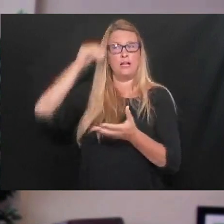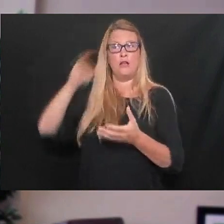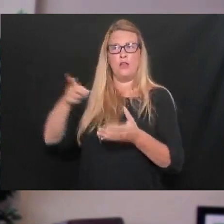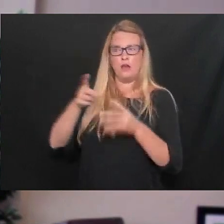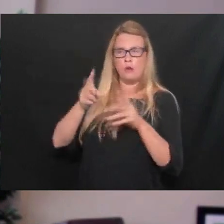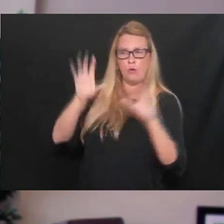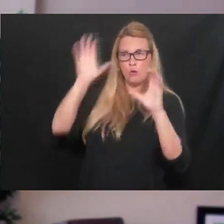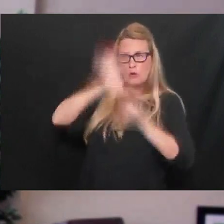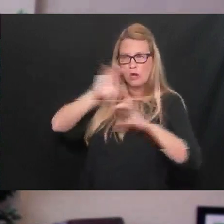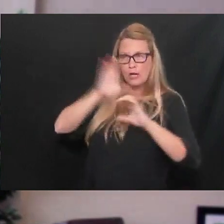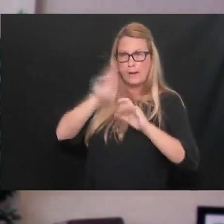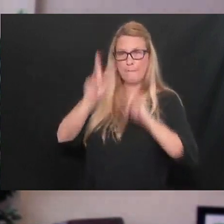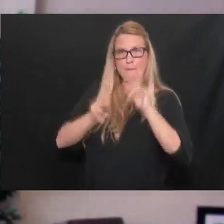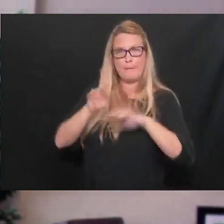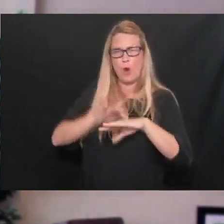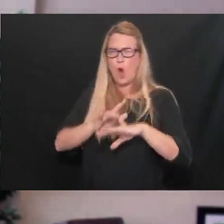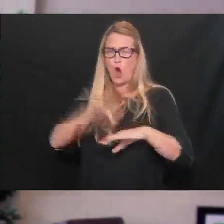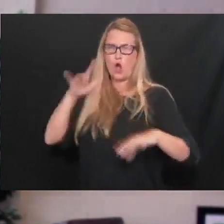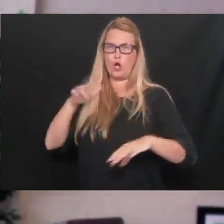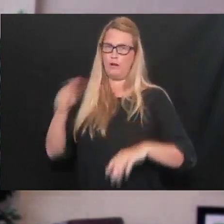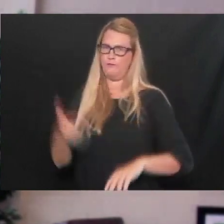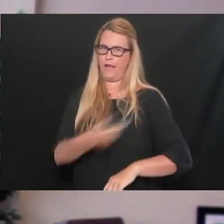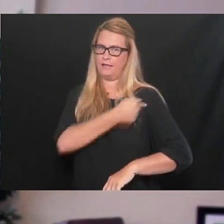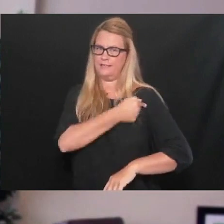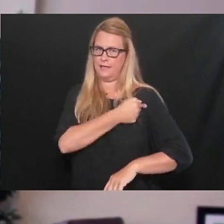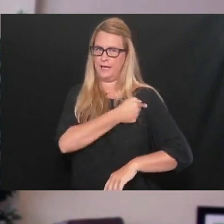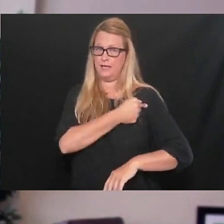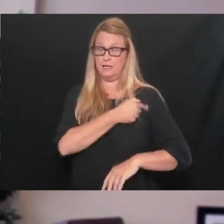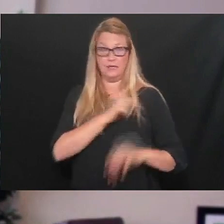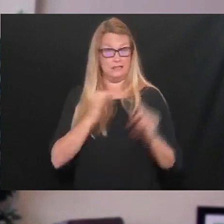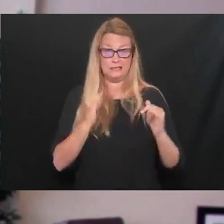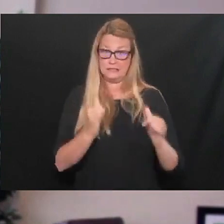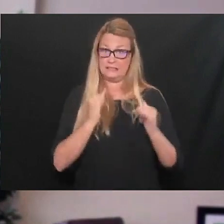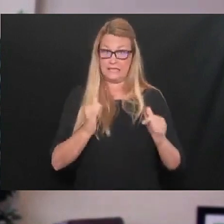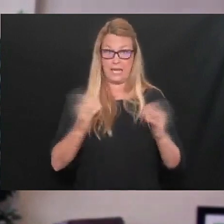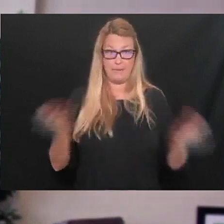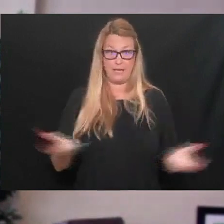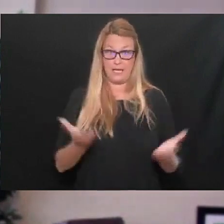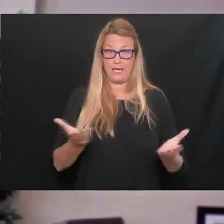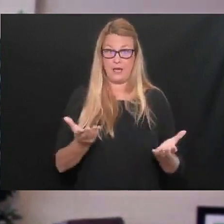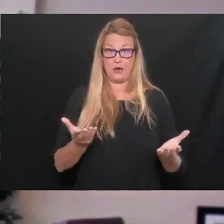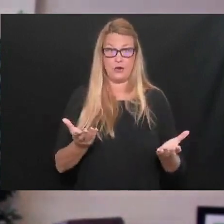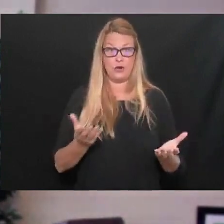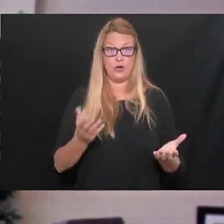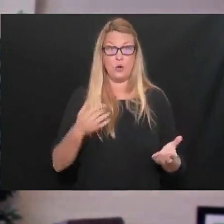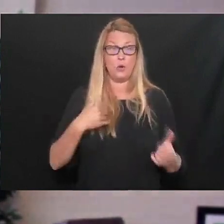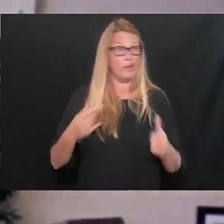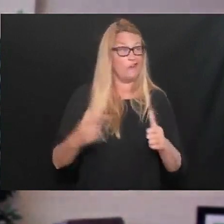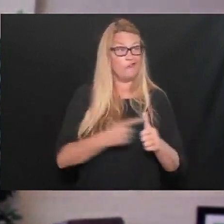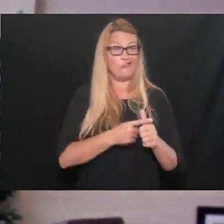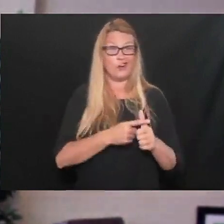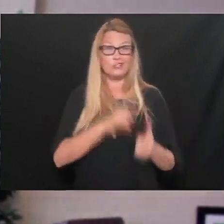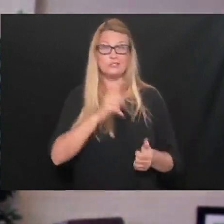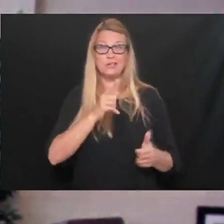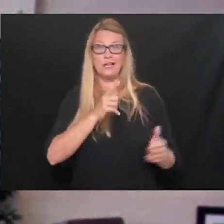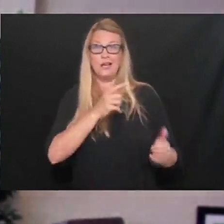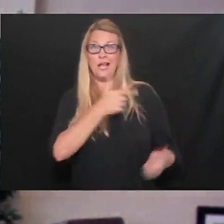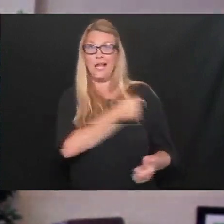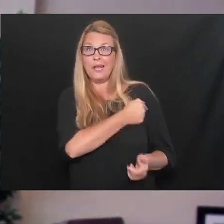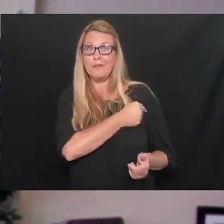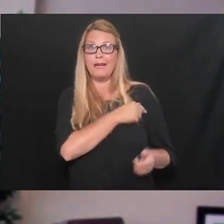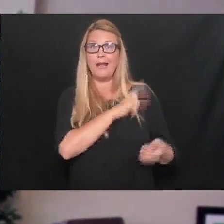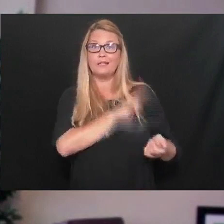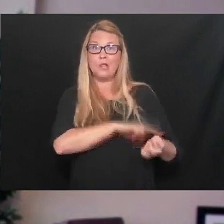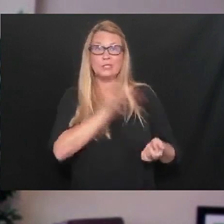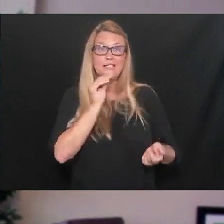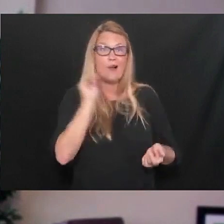vaccinated early in the pandemic, and remember, just like we were the first to immunize our nursing home population, and among